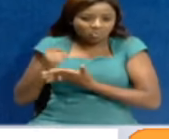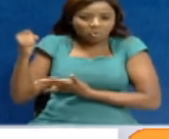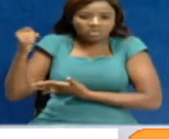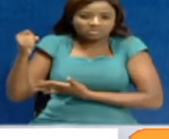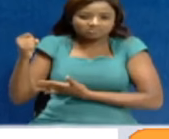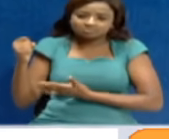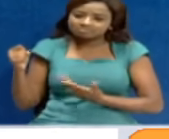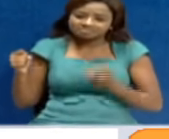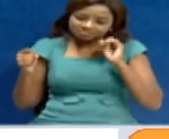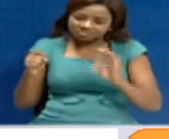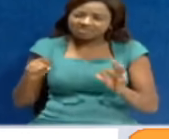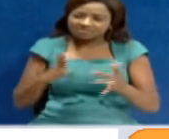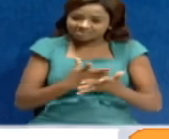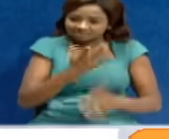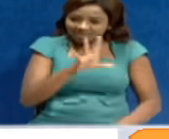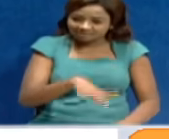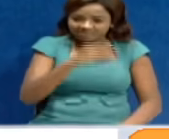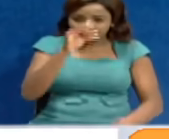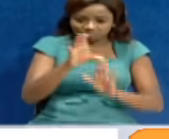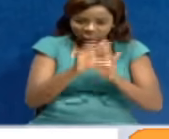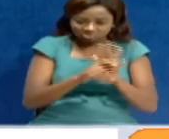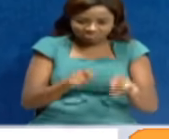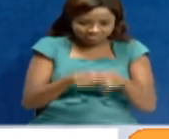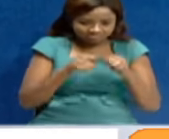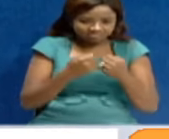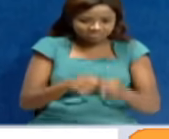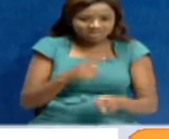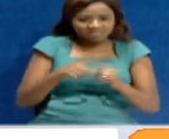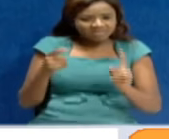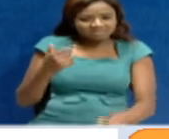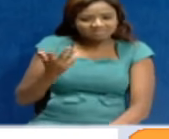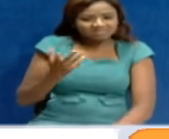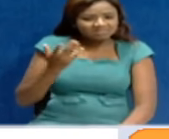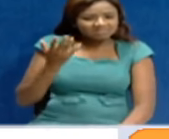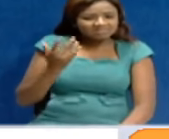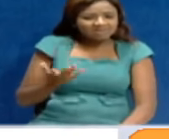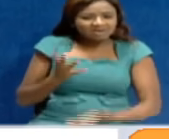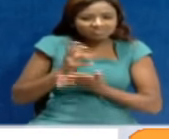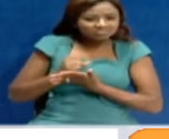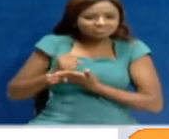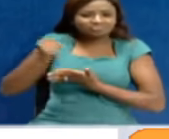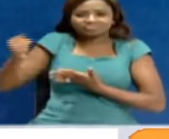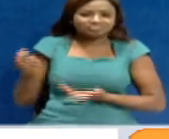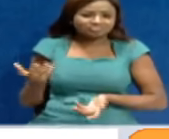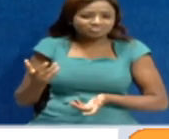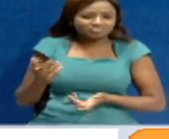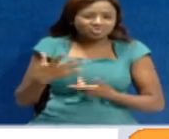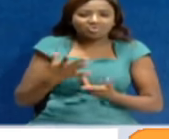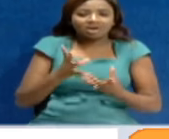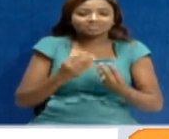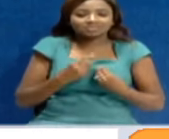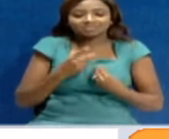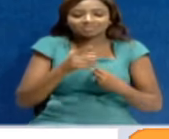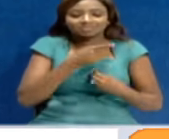found to be unconstitutional, I don't know why the court gets the capacity to extend the unconstitutionality so that the unconstitutional